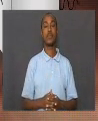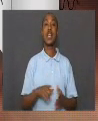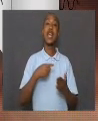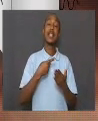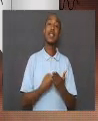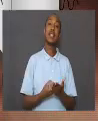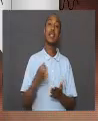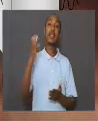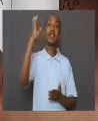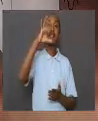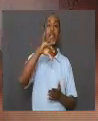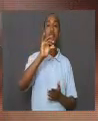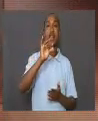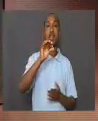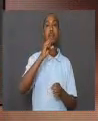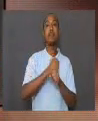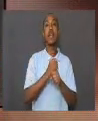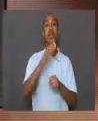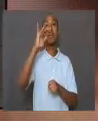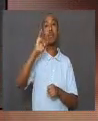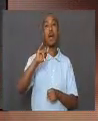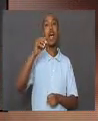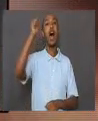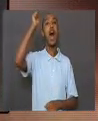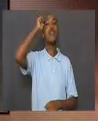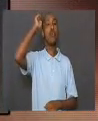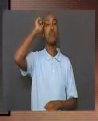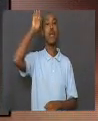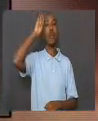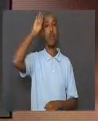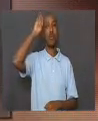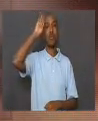These discoveries were made by Antoine Becquerel.